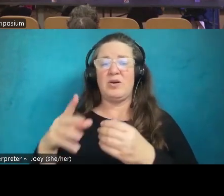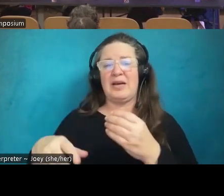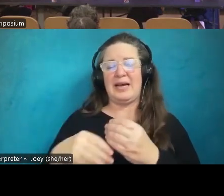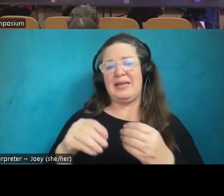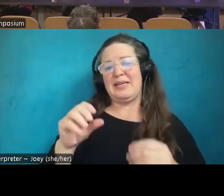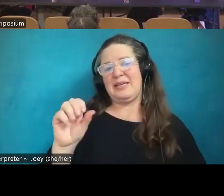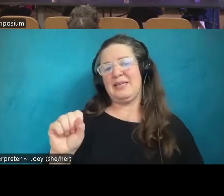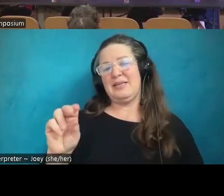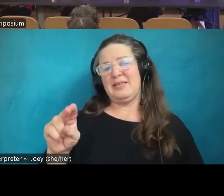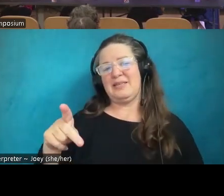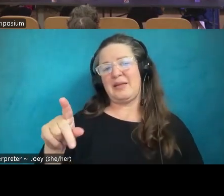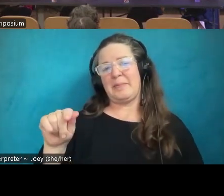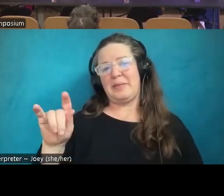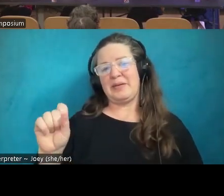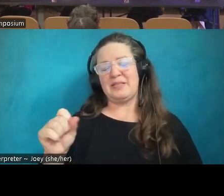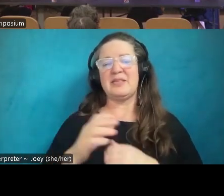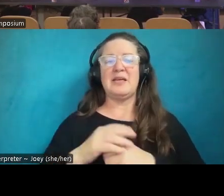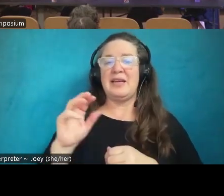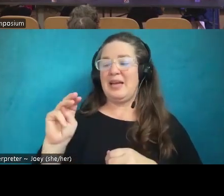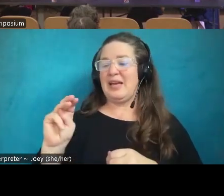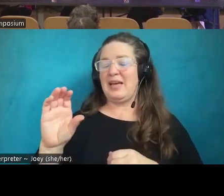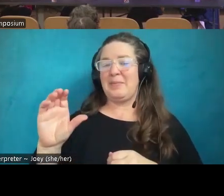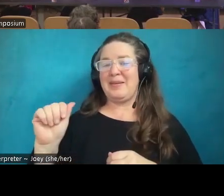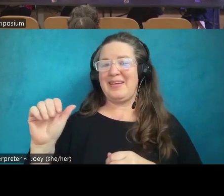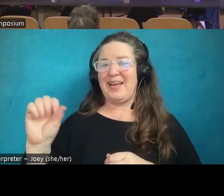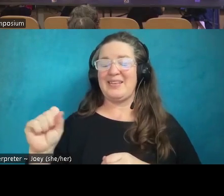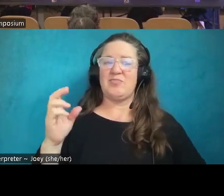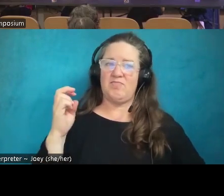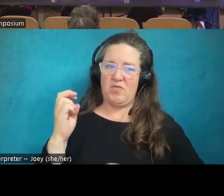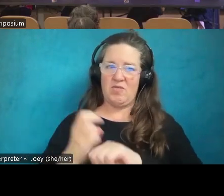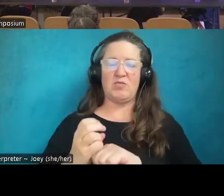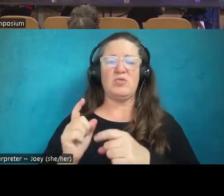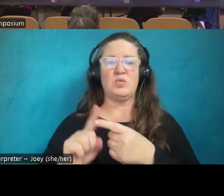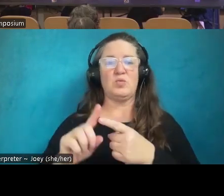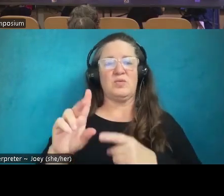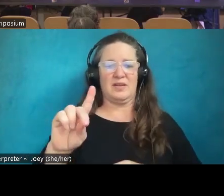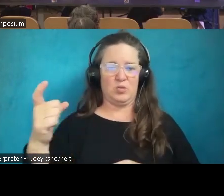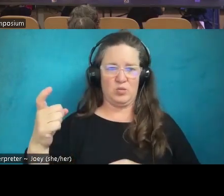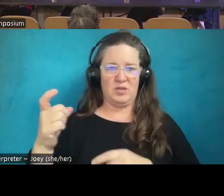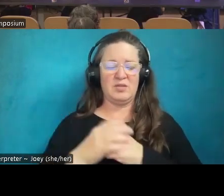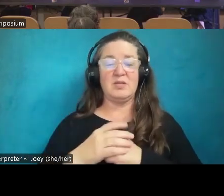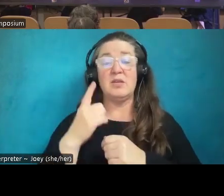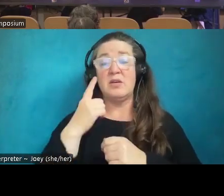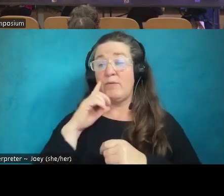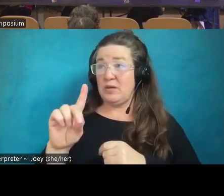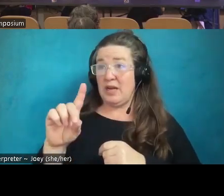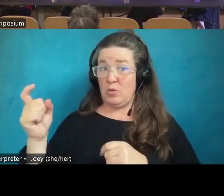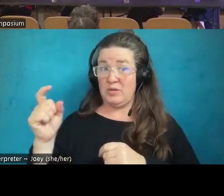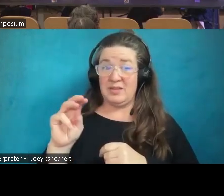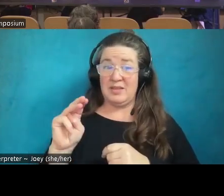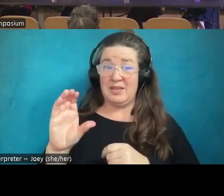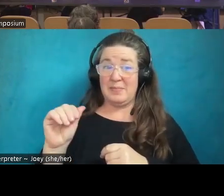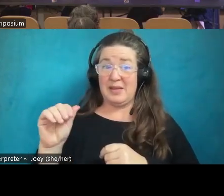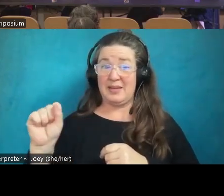MCAS is incredibly difficult to diagnose, as I'm sure you are aware. In order to diagnose it officially,